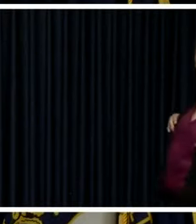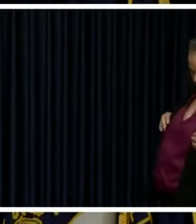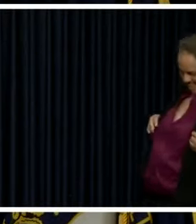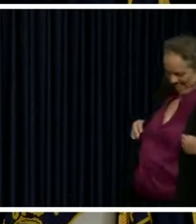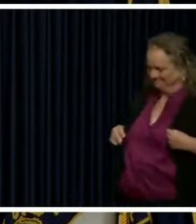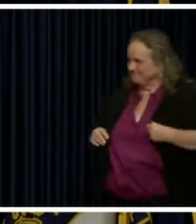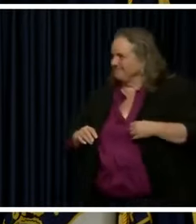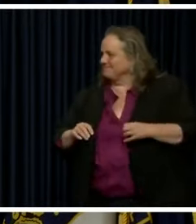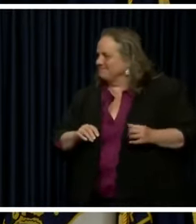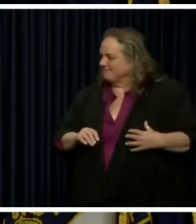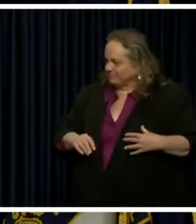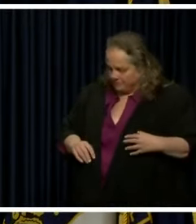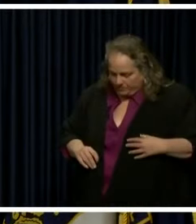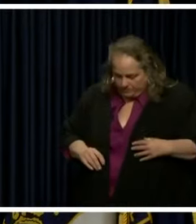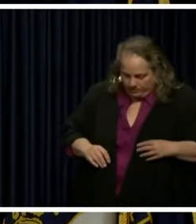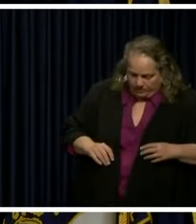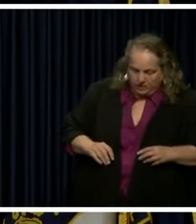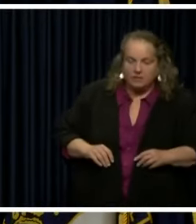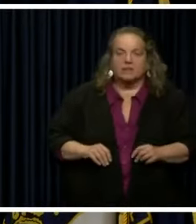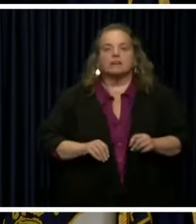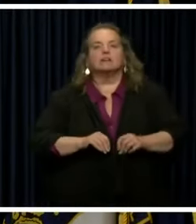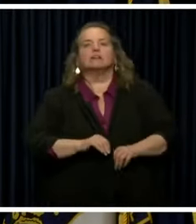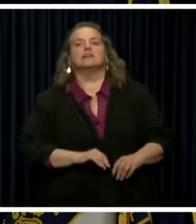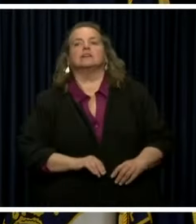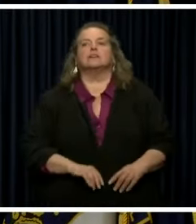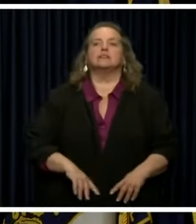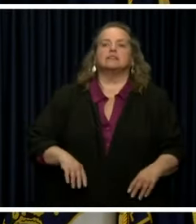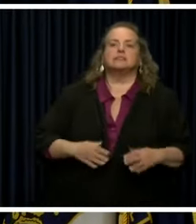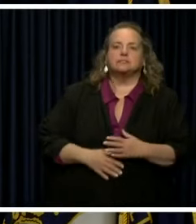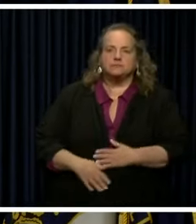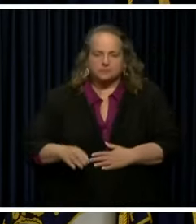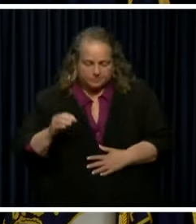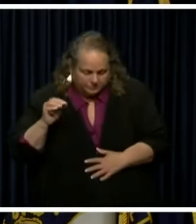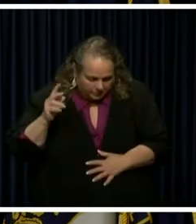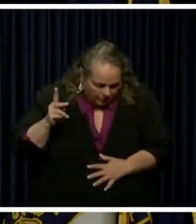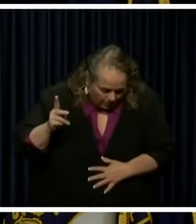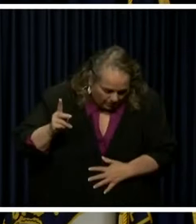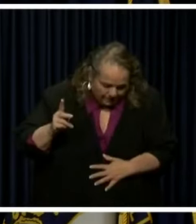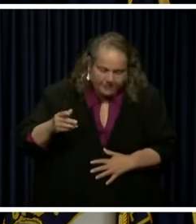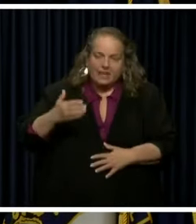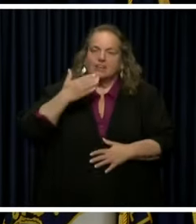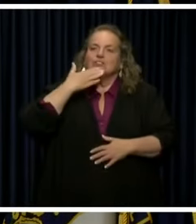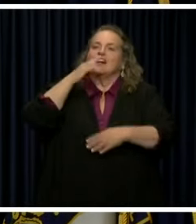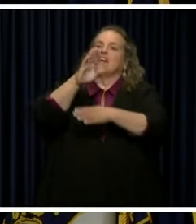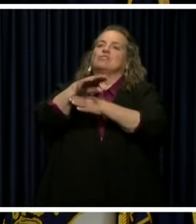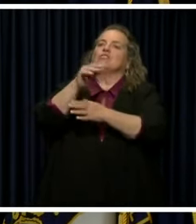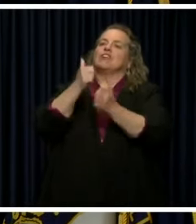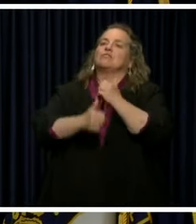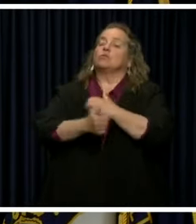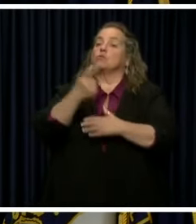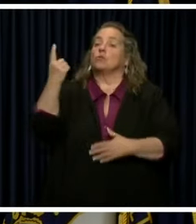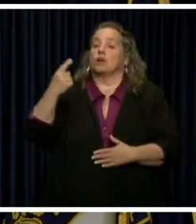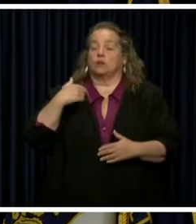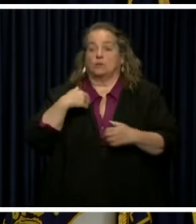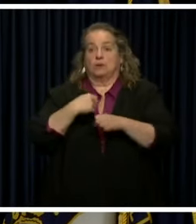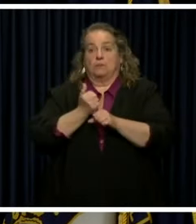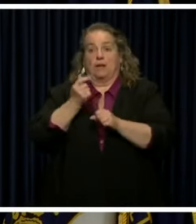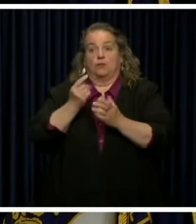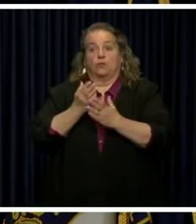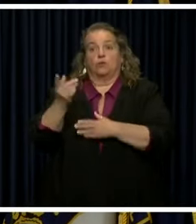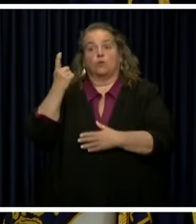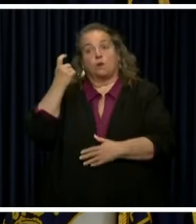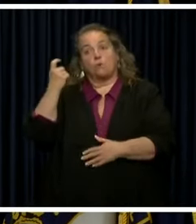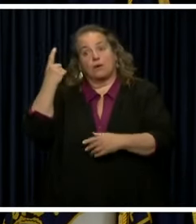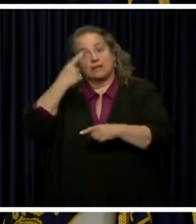Hey, Virginia. All right. Good afternoon, everybody. We have made it through one more day,